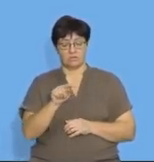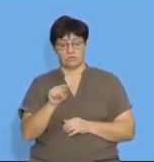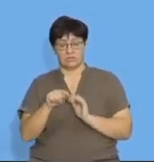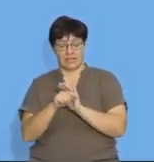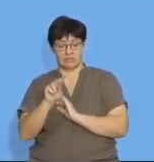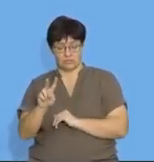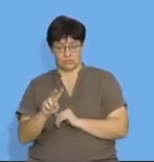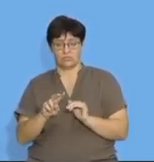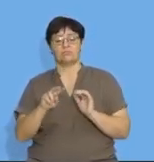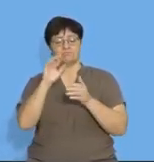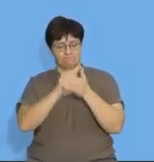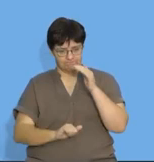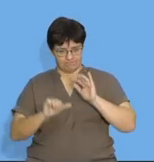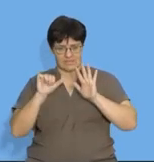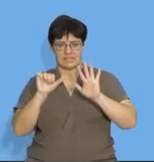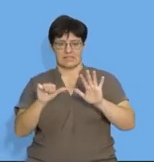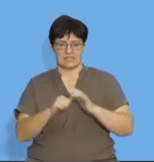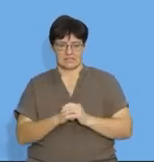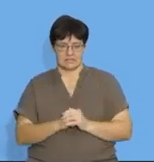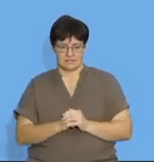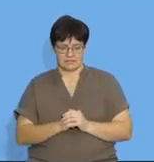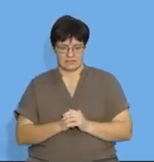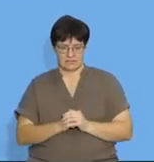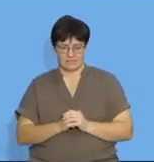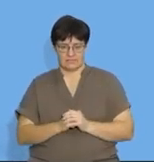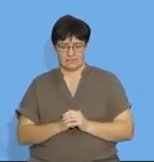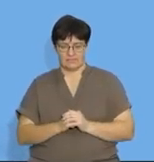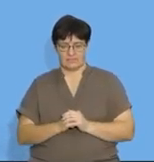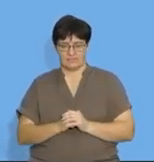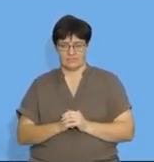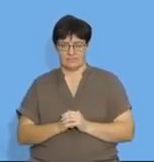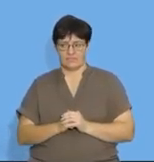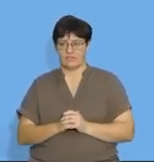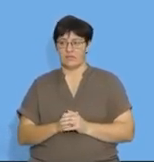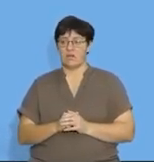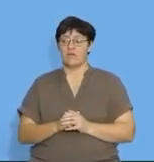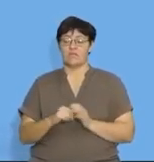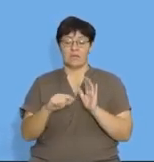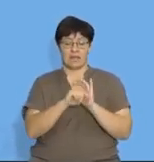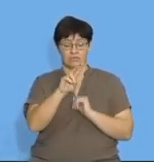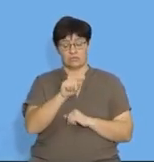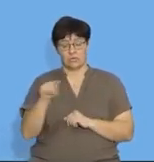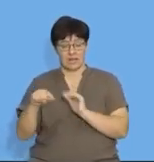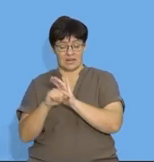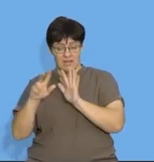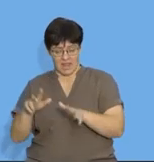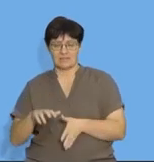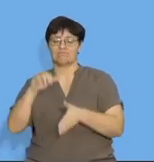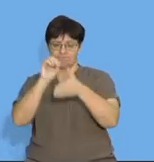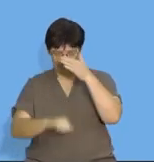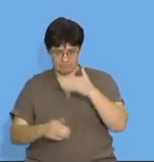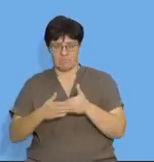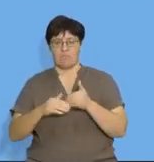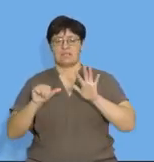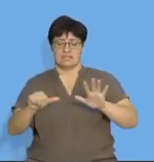to -2, I subtracted -6 again. Then, to get from -2 to -8,